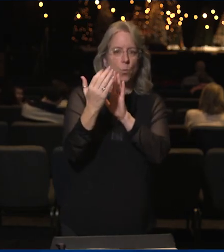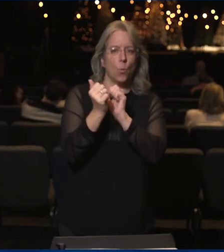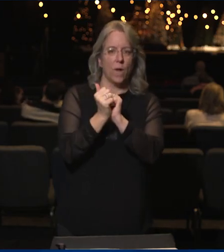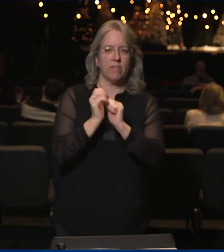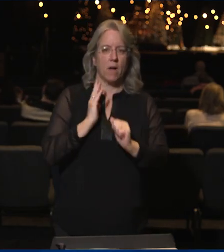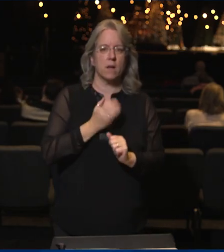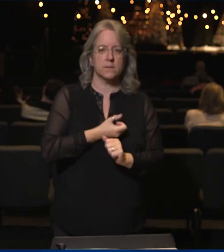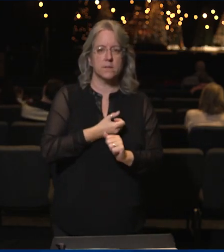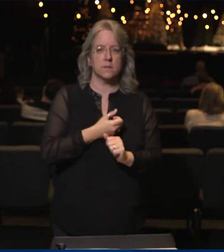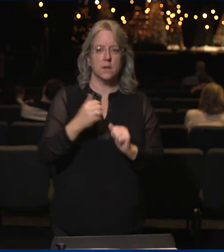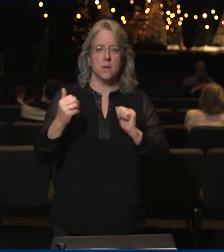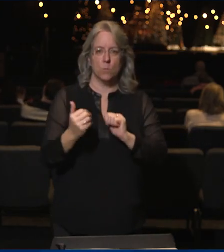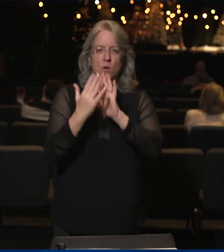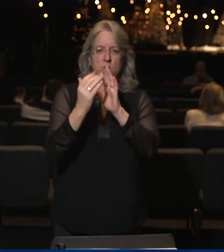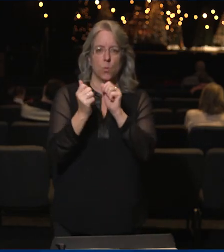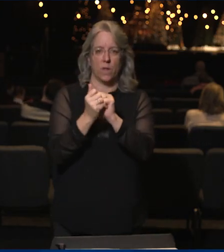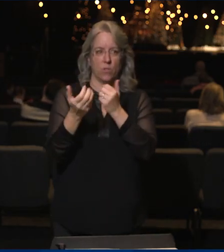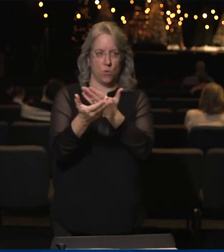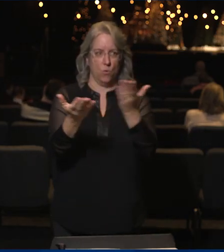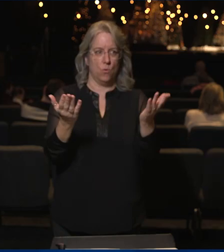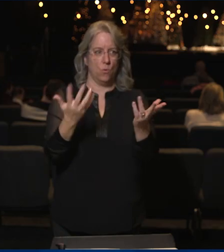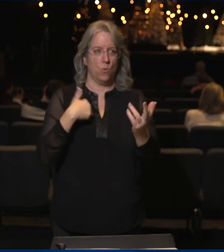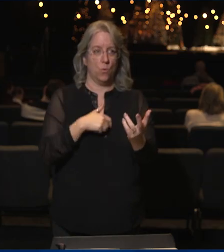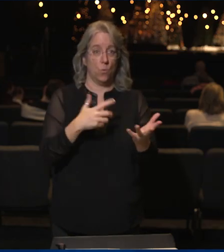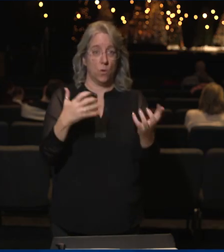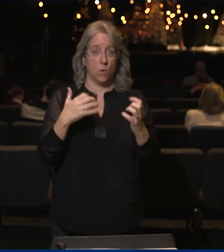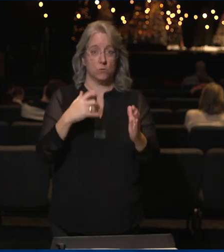And we want to recognize the ways in which